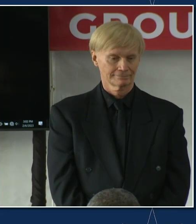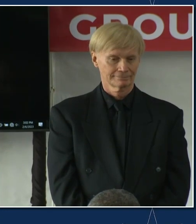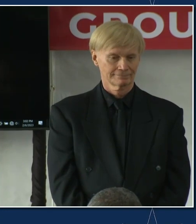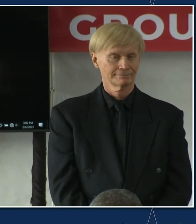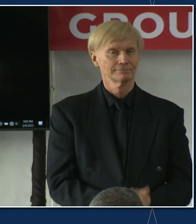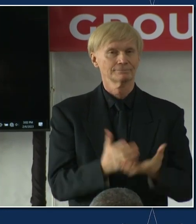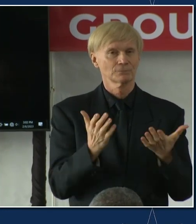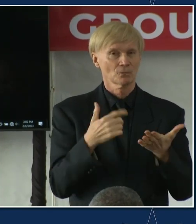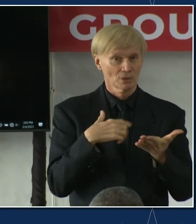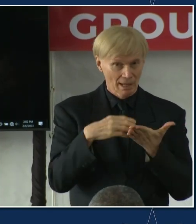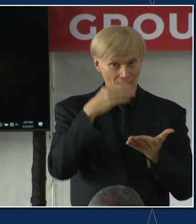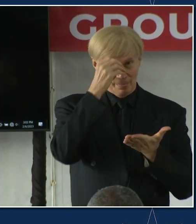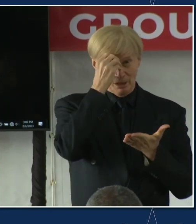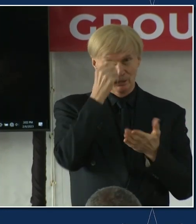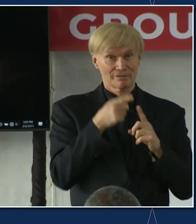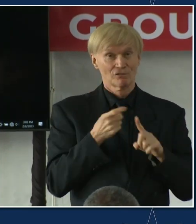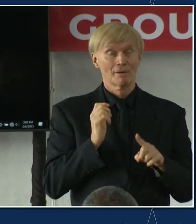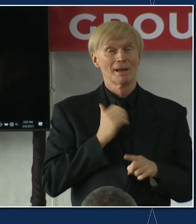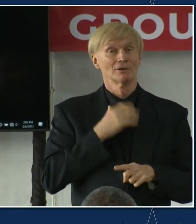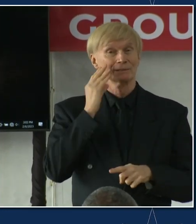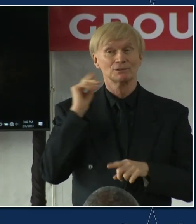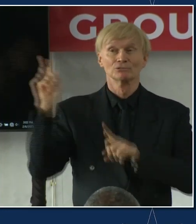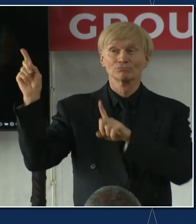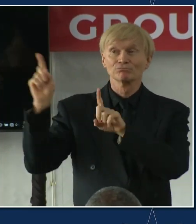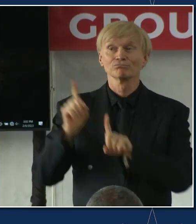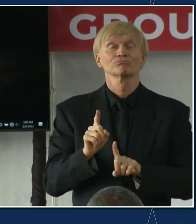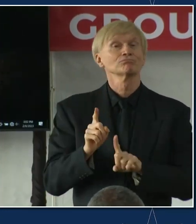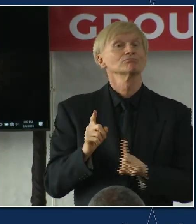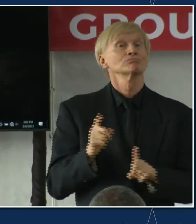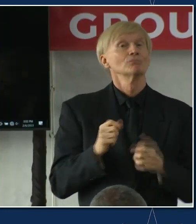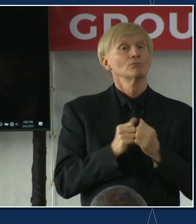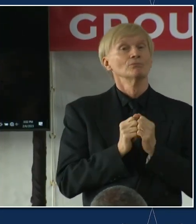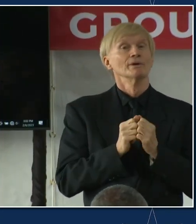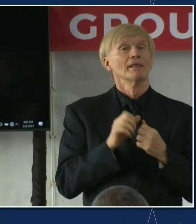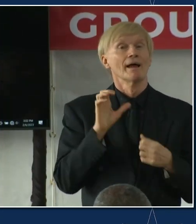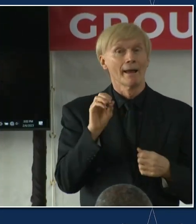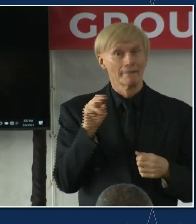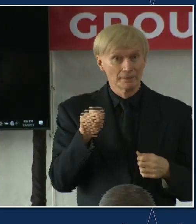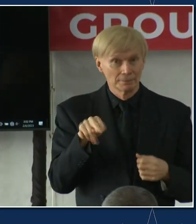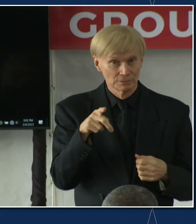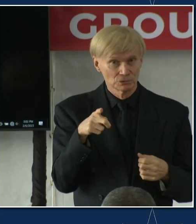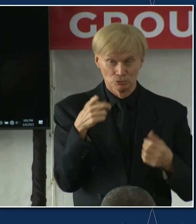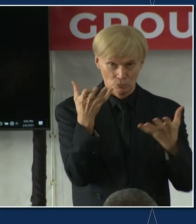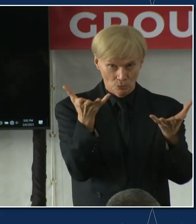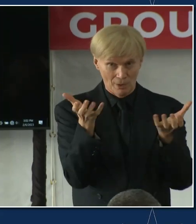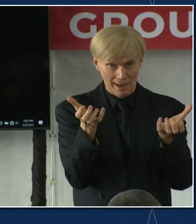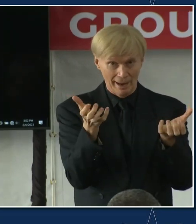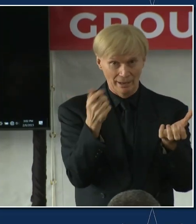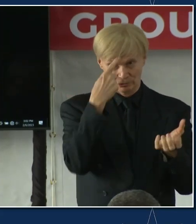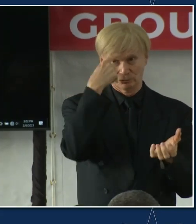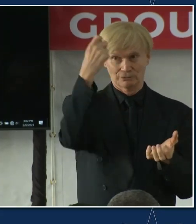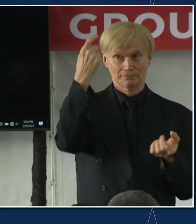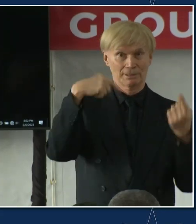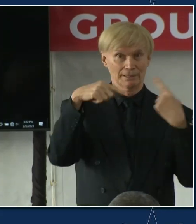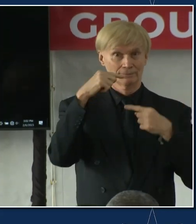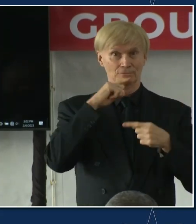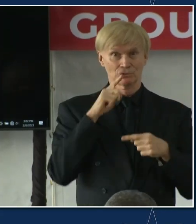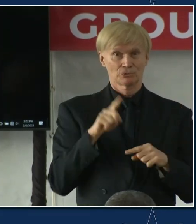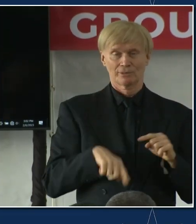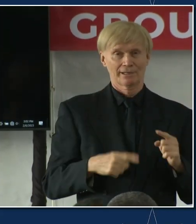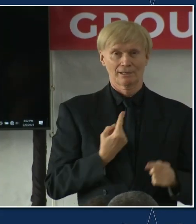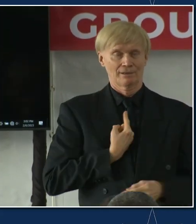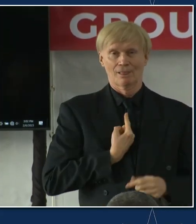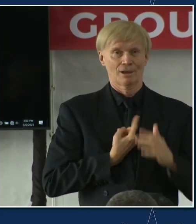What I learned from our journey together was if you want to accomplish a dream, you cannot do it